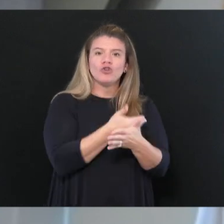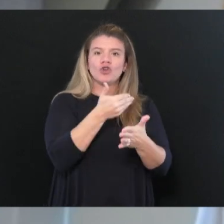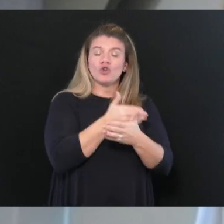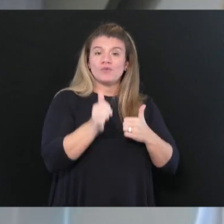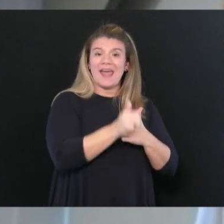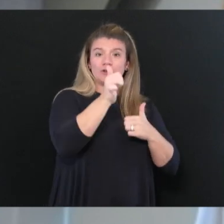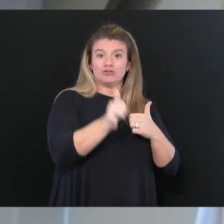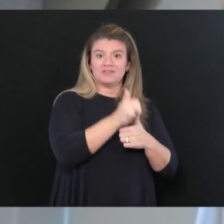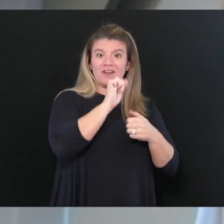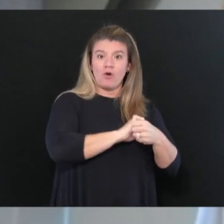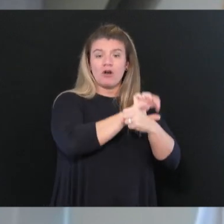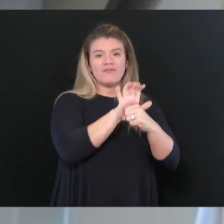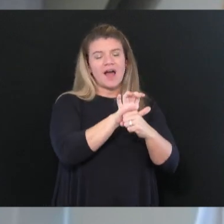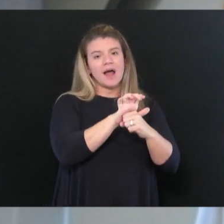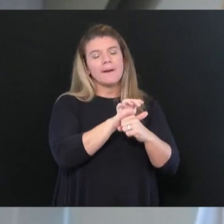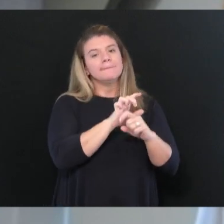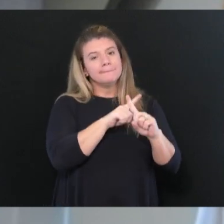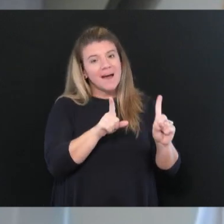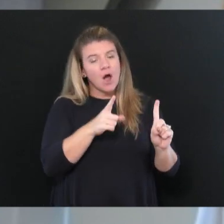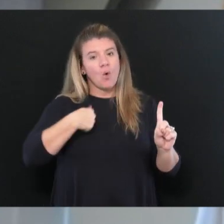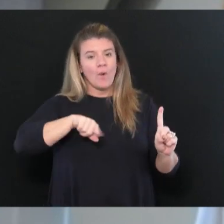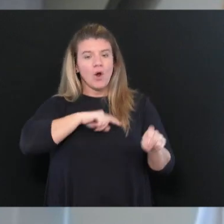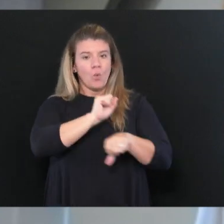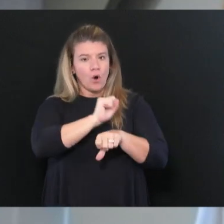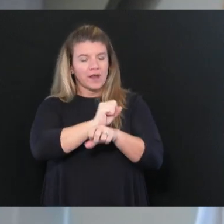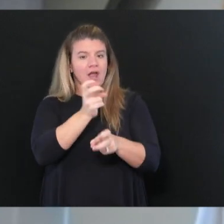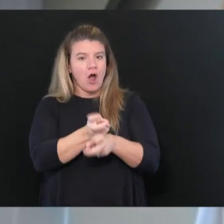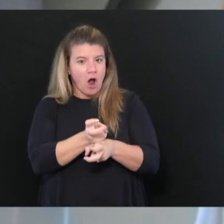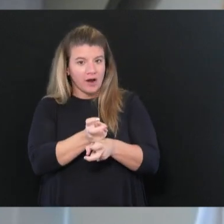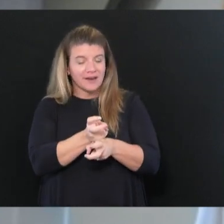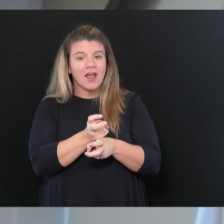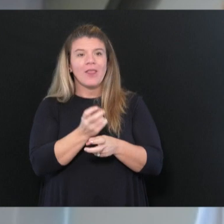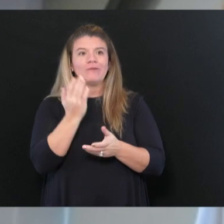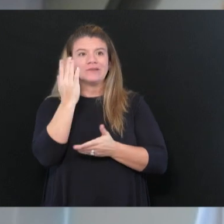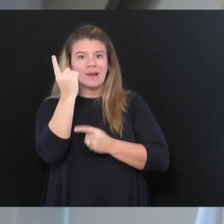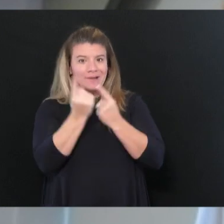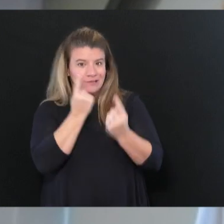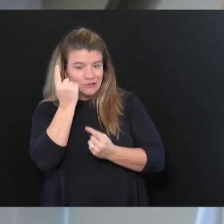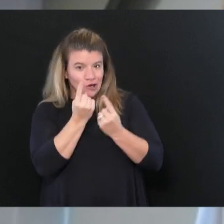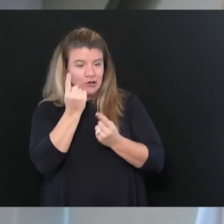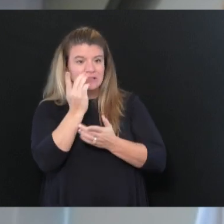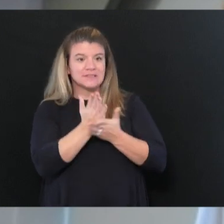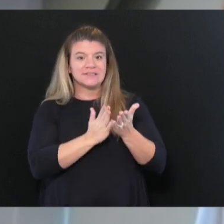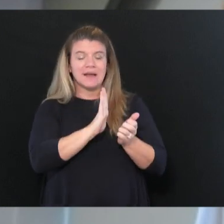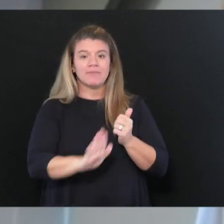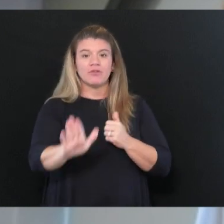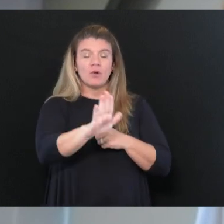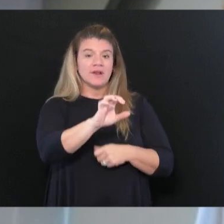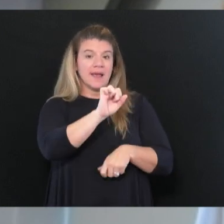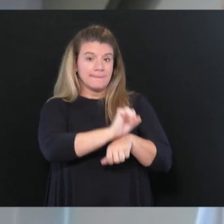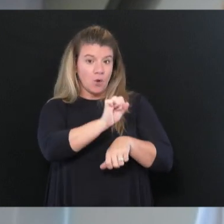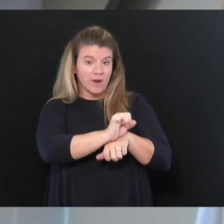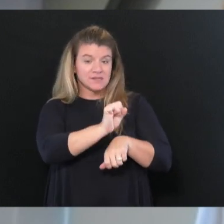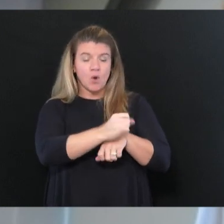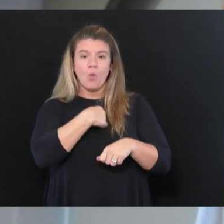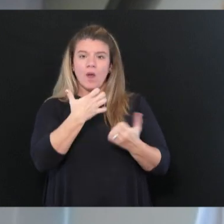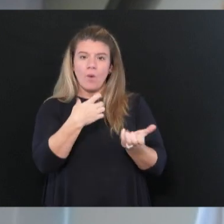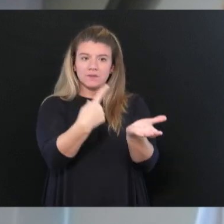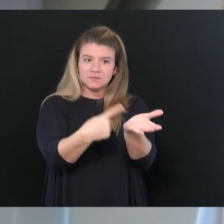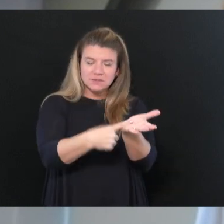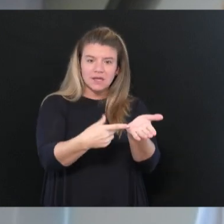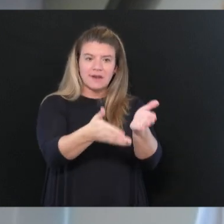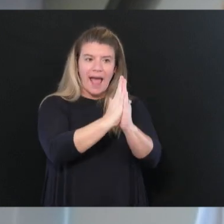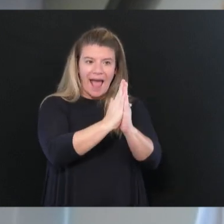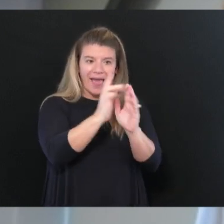have, but we're working very hard. We also know that there are some concerns with employees. We continue to talk with them and ask them. We want everyone to